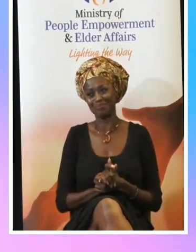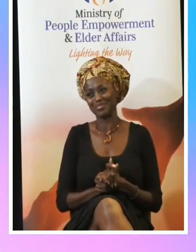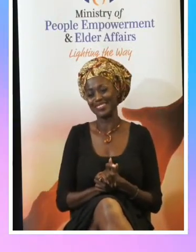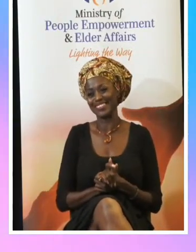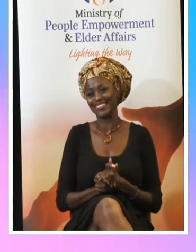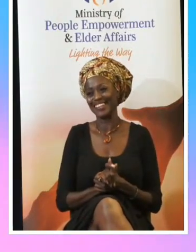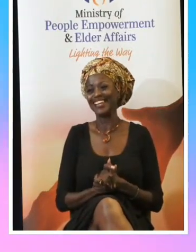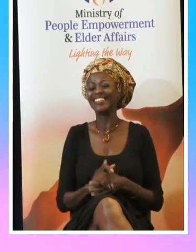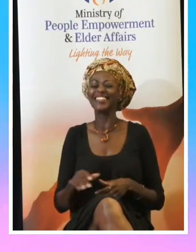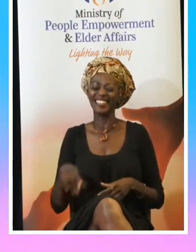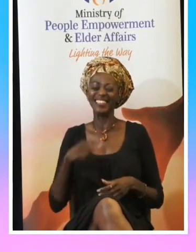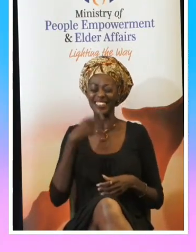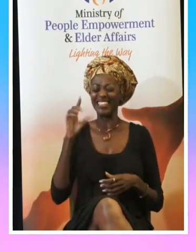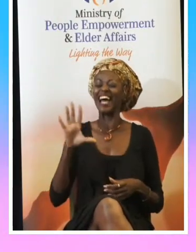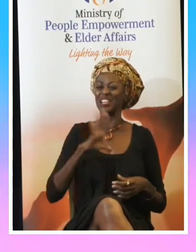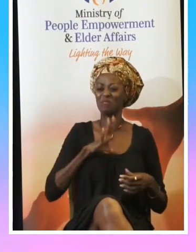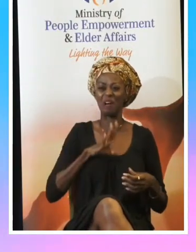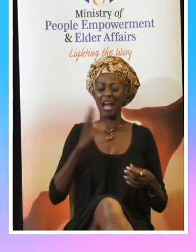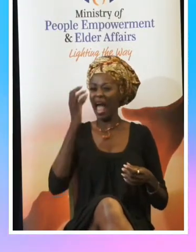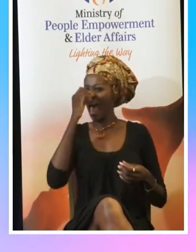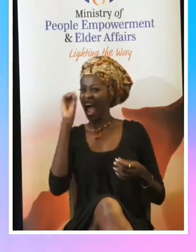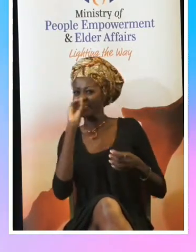said, that's okay. Did not see you either.